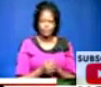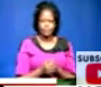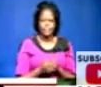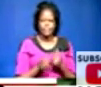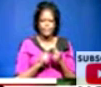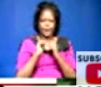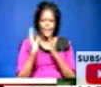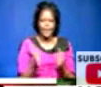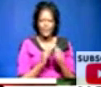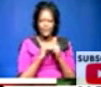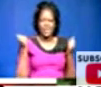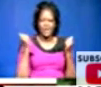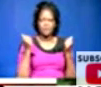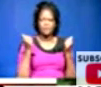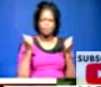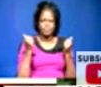akaandaa maabara vizuri.